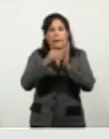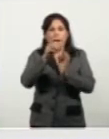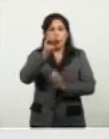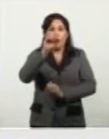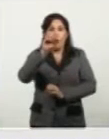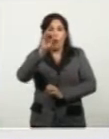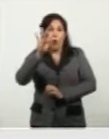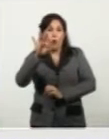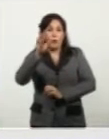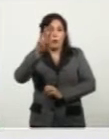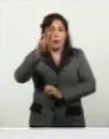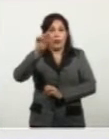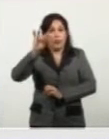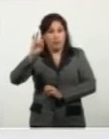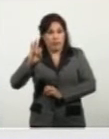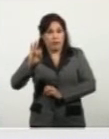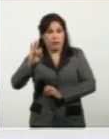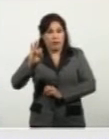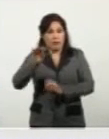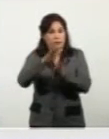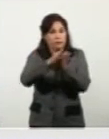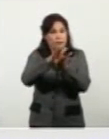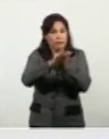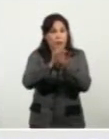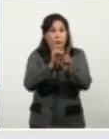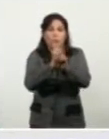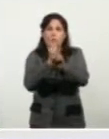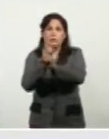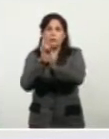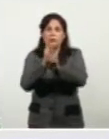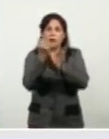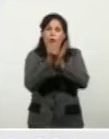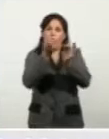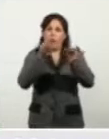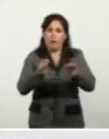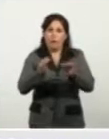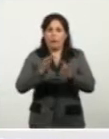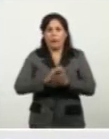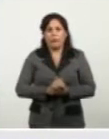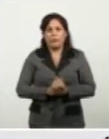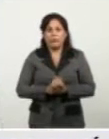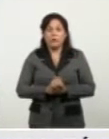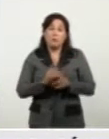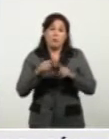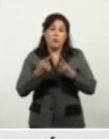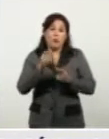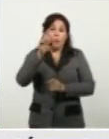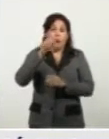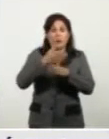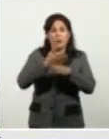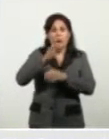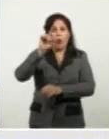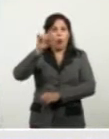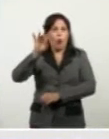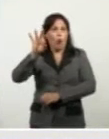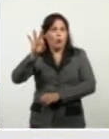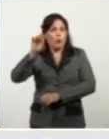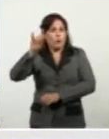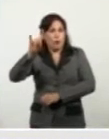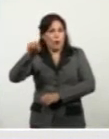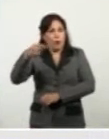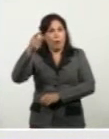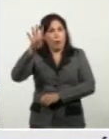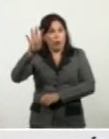89.4%, almost 90% of all people diagnosed in Cuba, the source of their infection has been